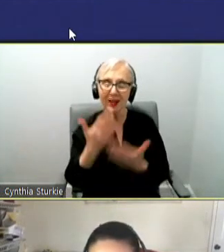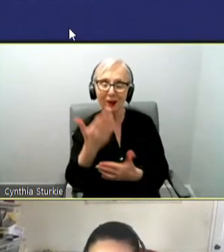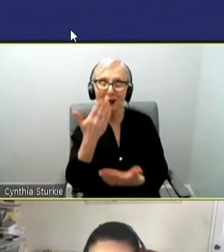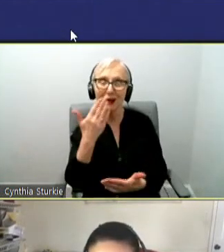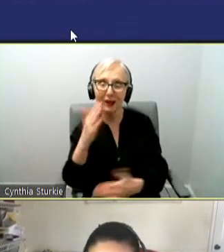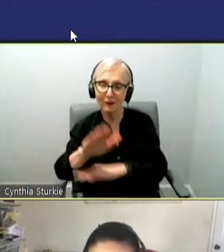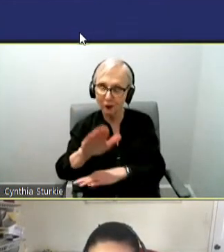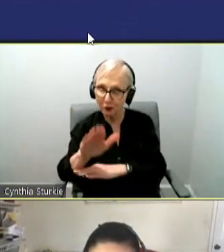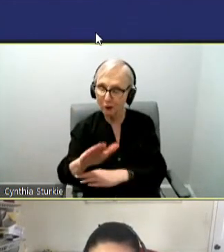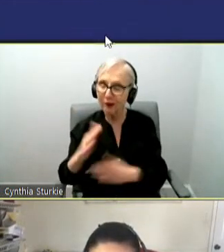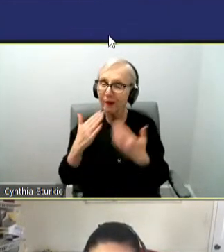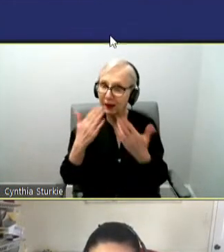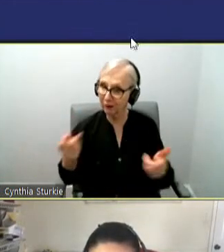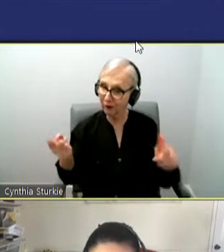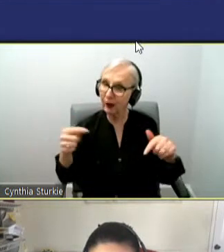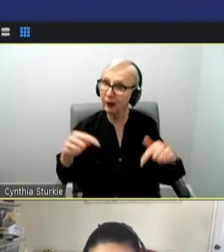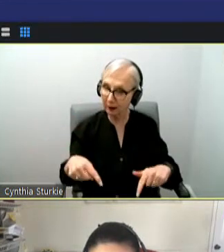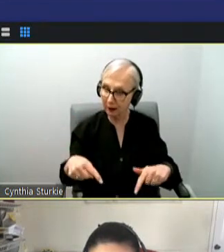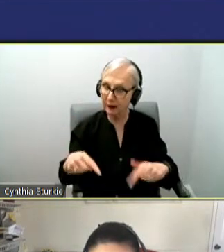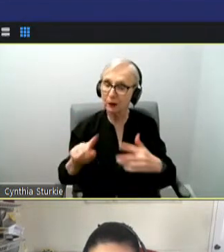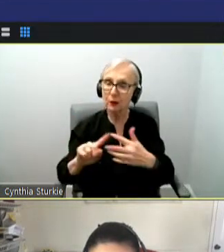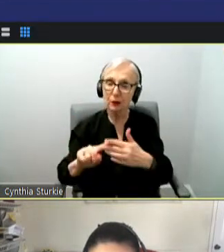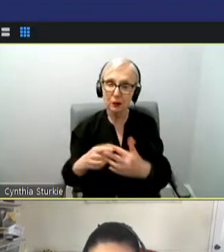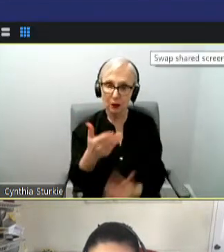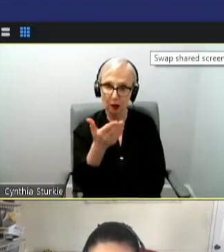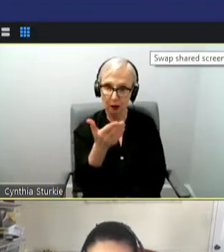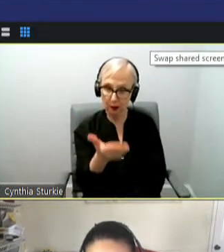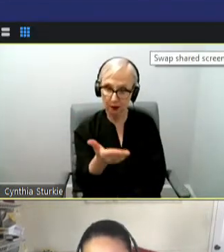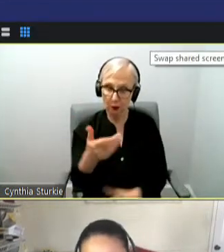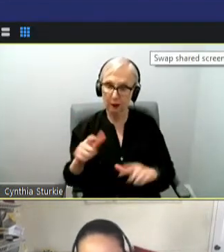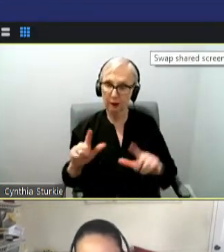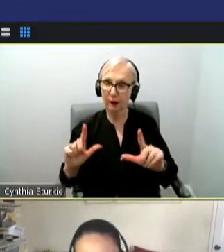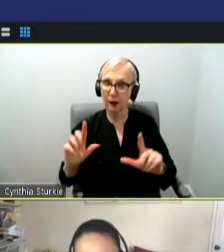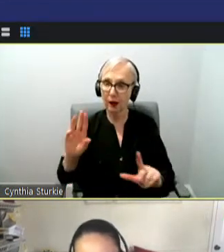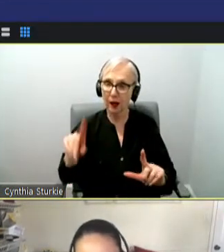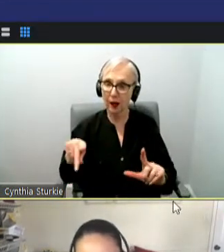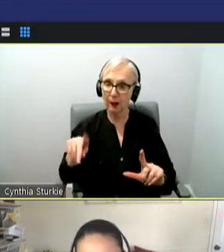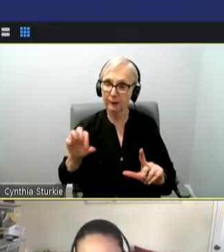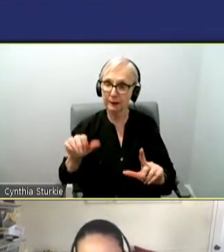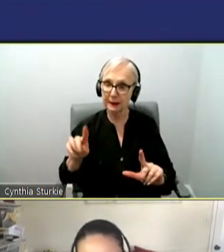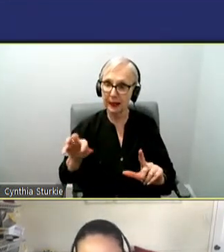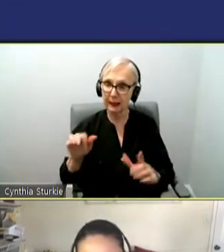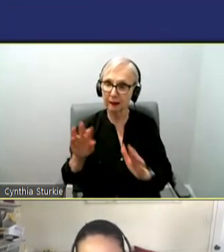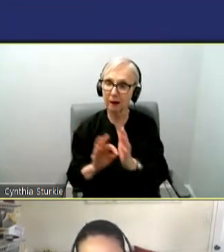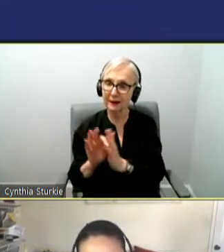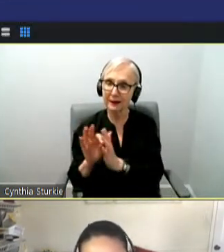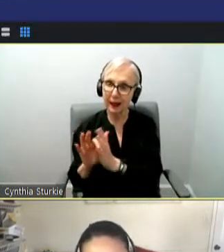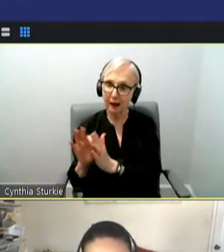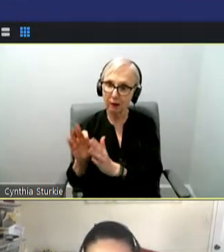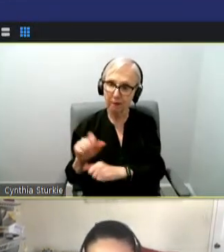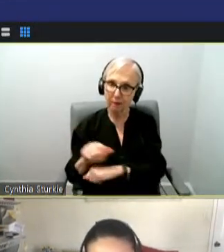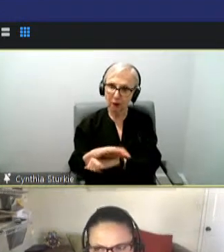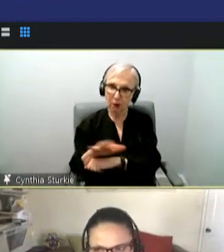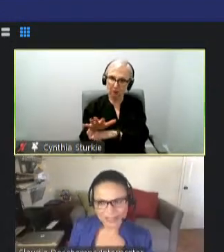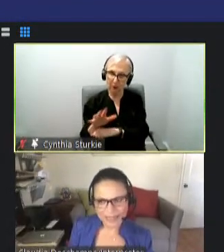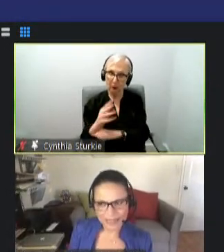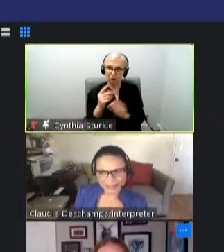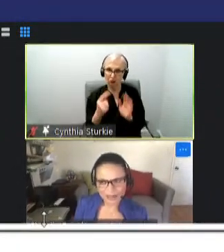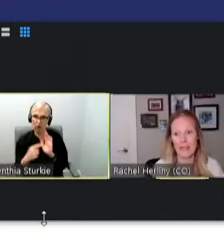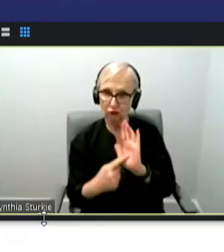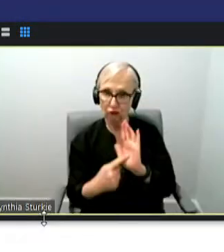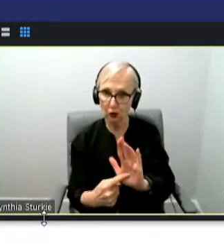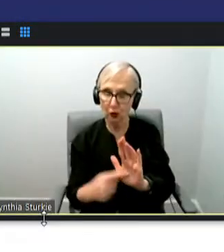and thank you all for being here. So starting here where we normally do with an update on our case counts in the state. So this is the figure that shows you our